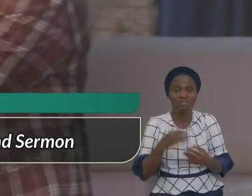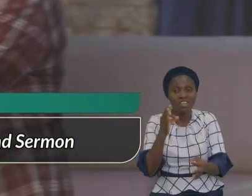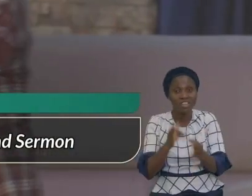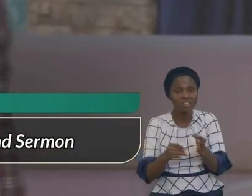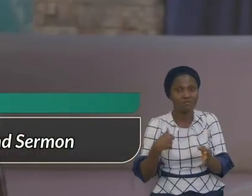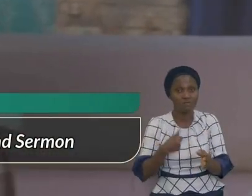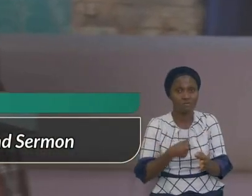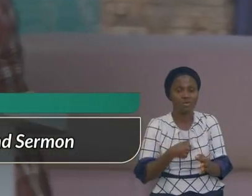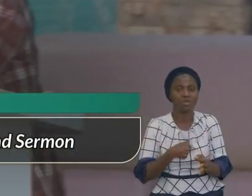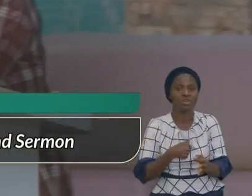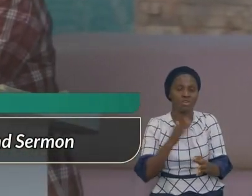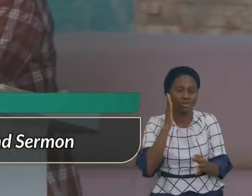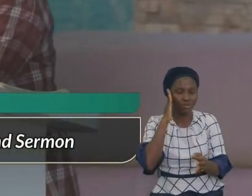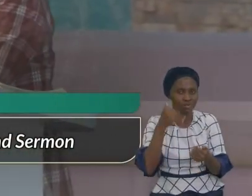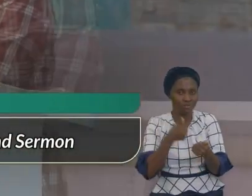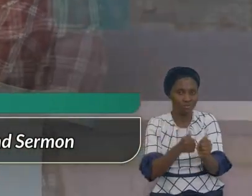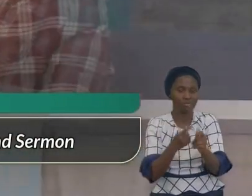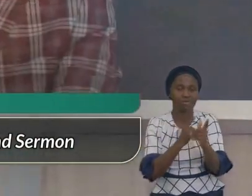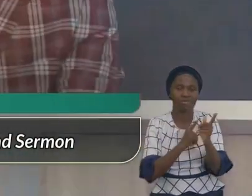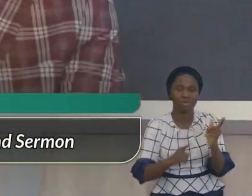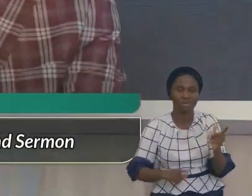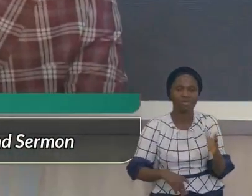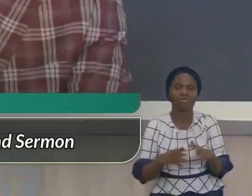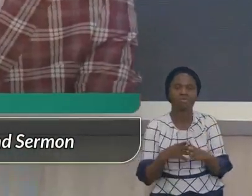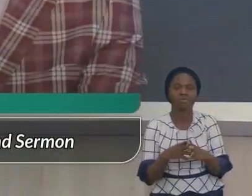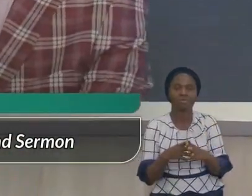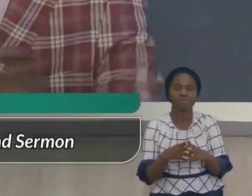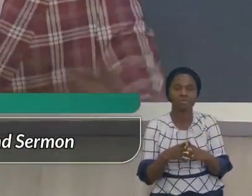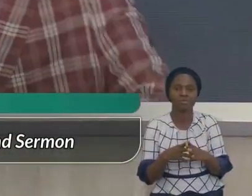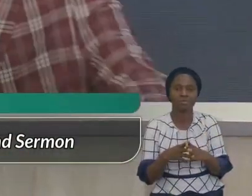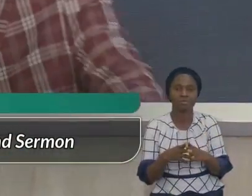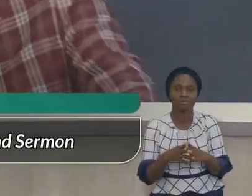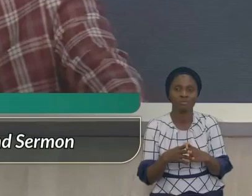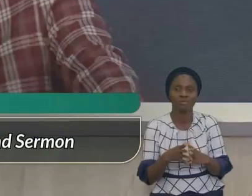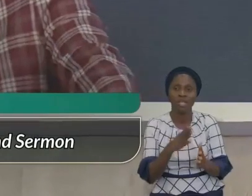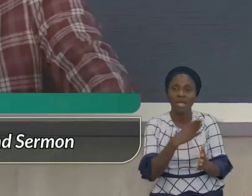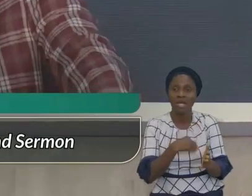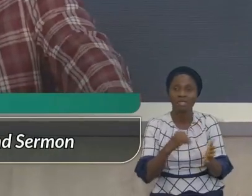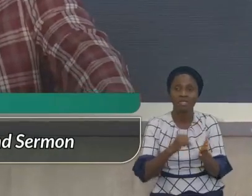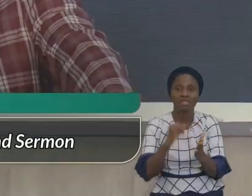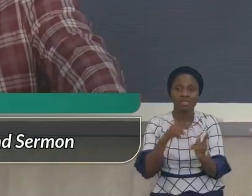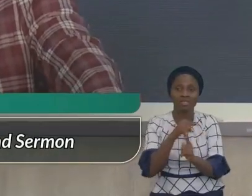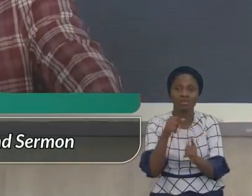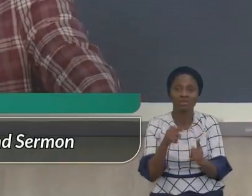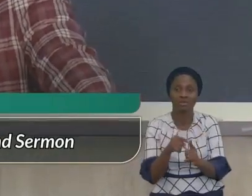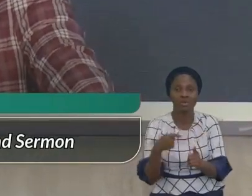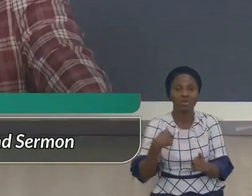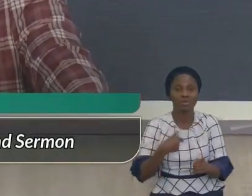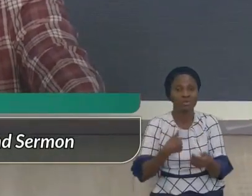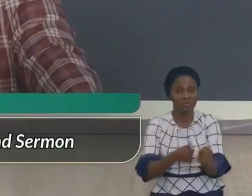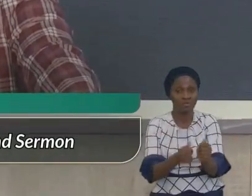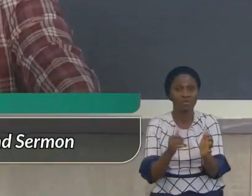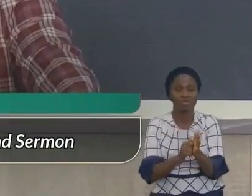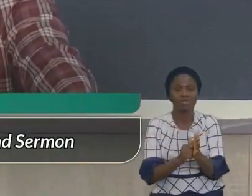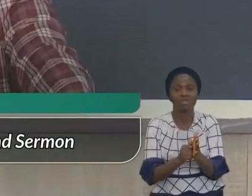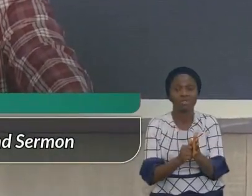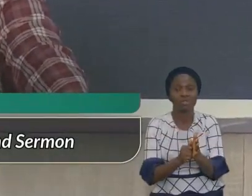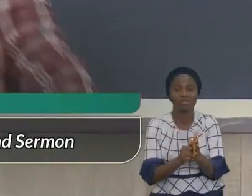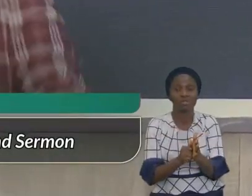And it is when we follow that, when we give our hearts, our lives to